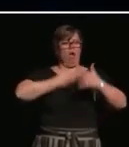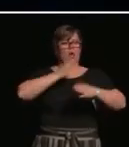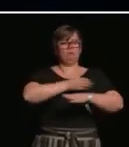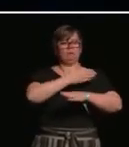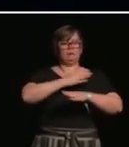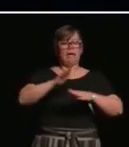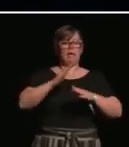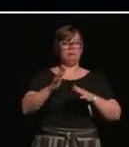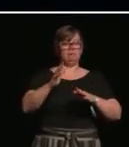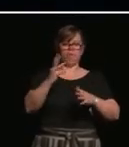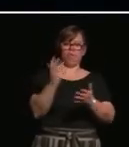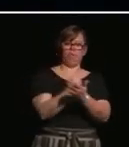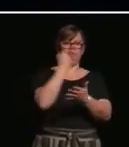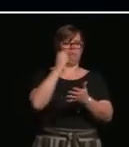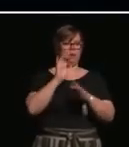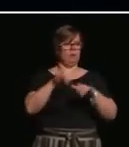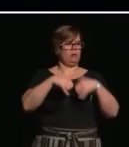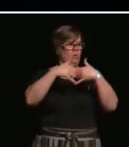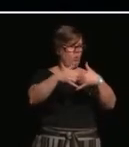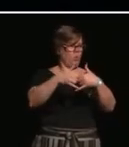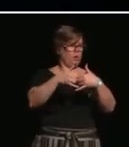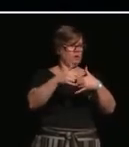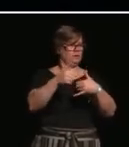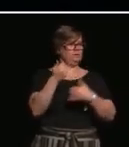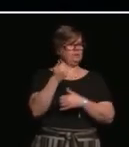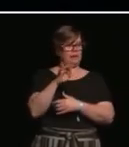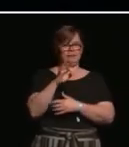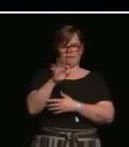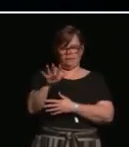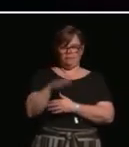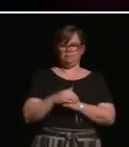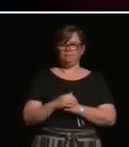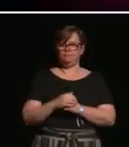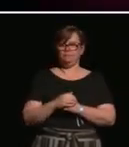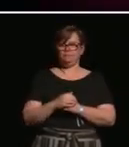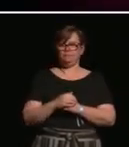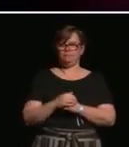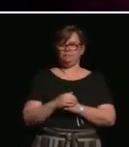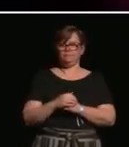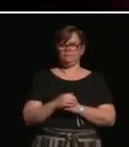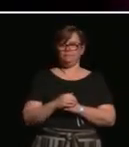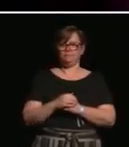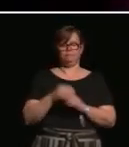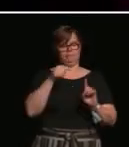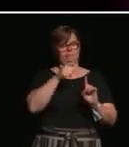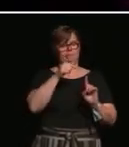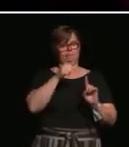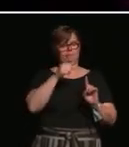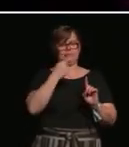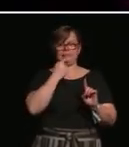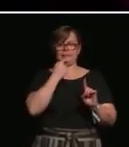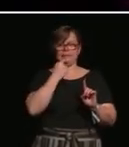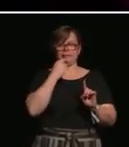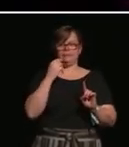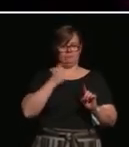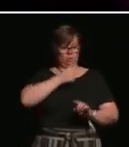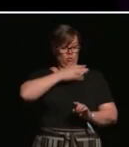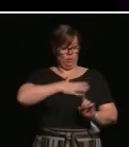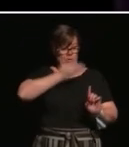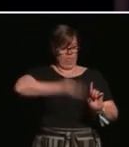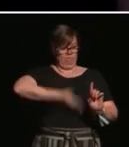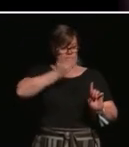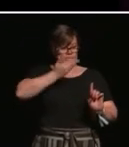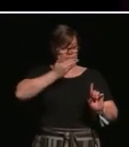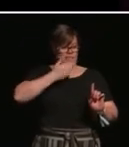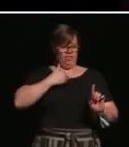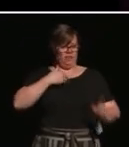1975 Grammy Award, along with many other awards and nominations. She notes that, as a woman, she gets less credit